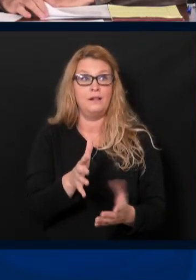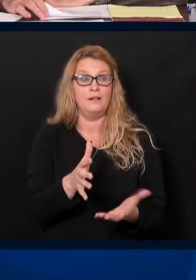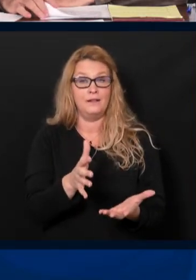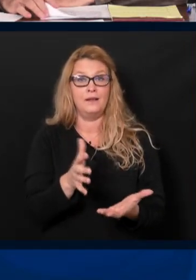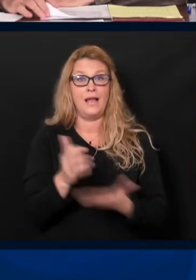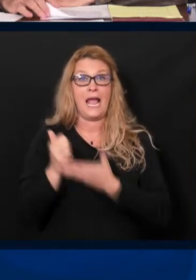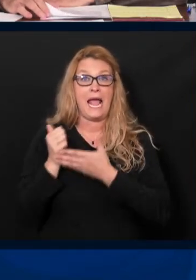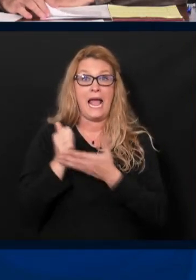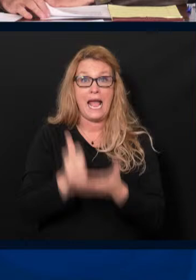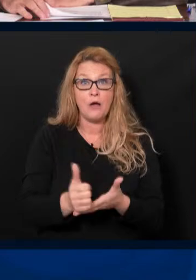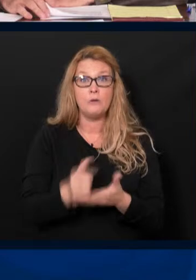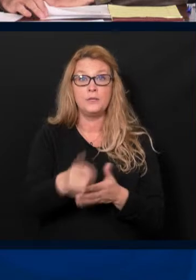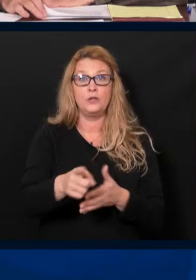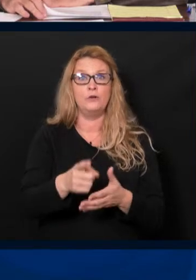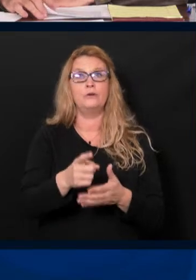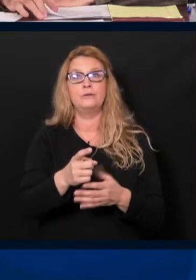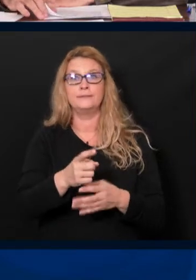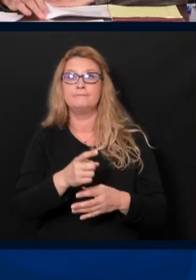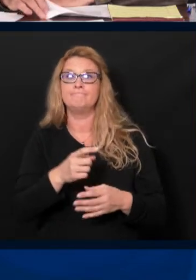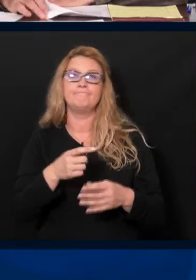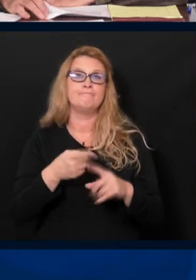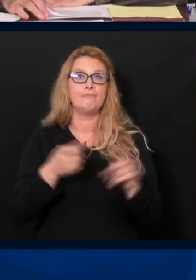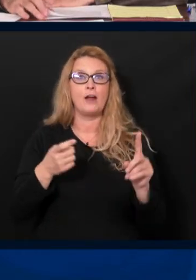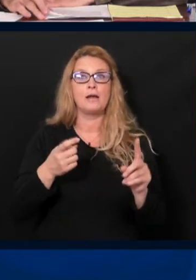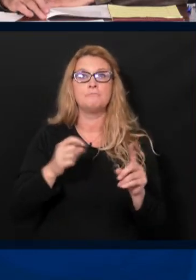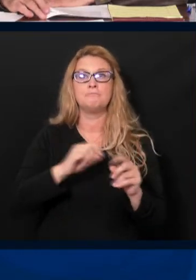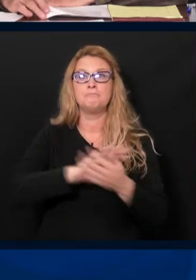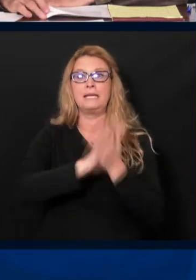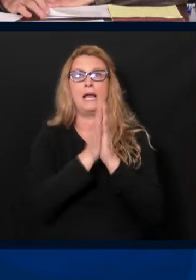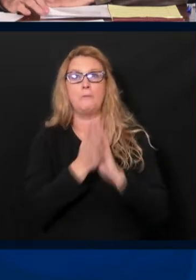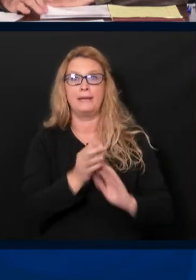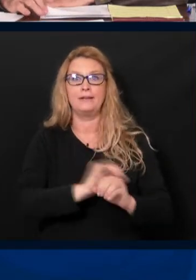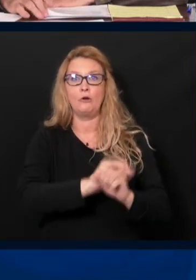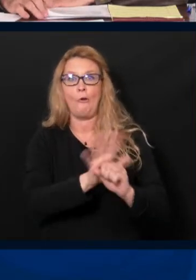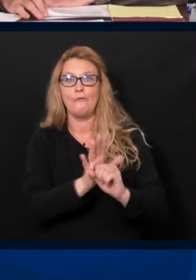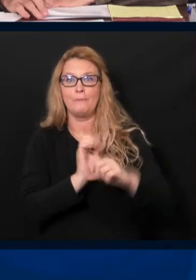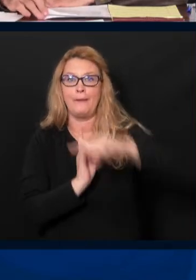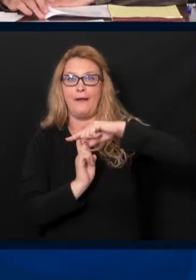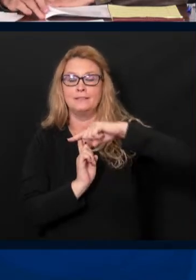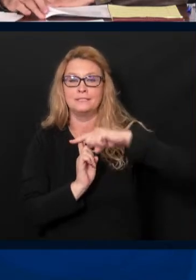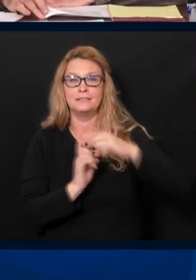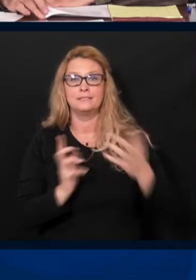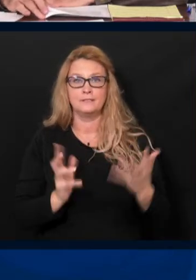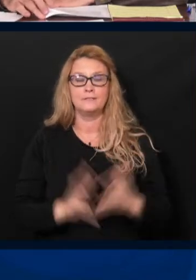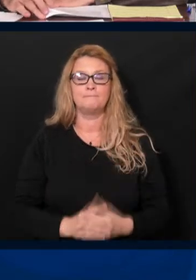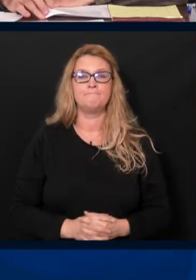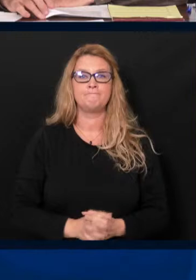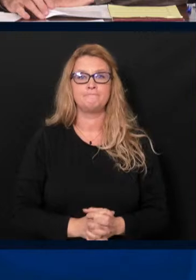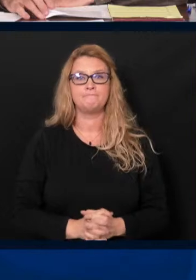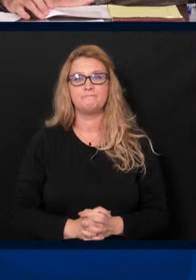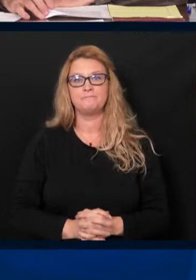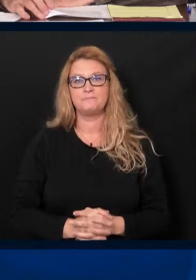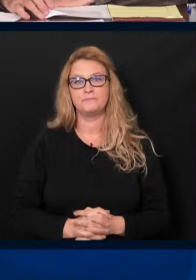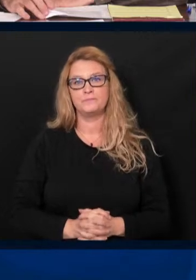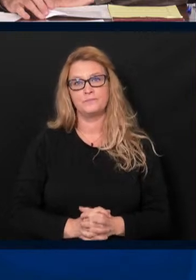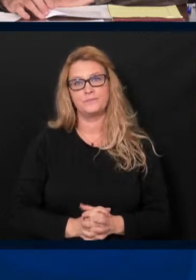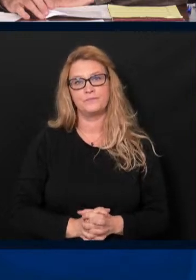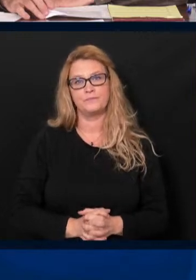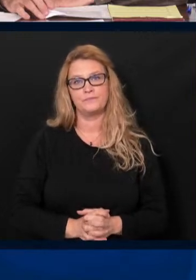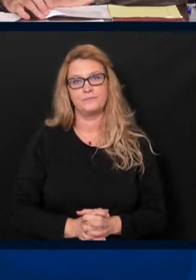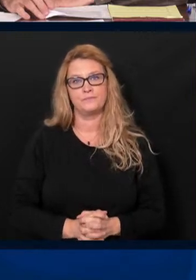of you ended up with COVID and even worse, ended up being one of our casualties. I